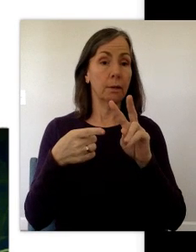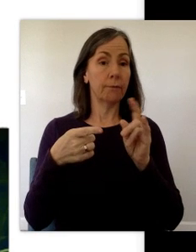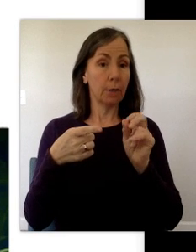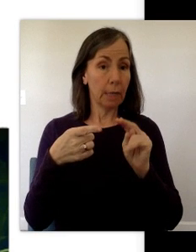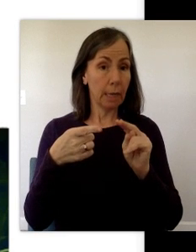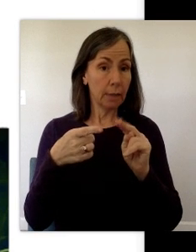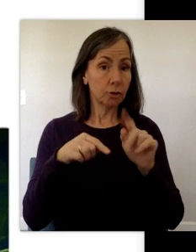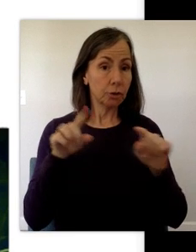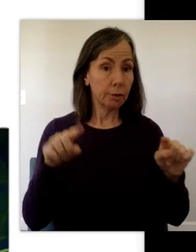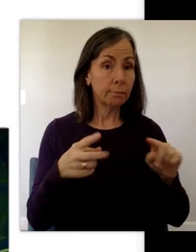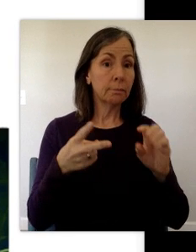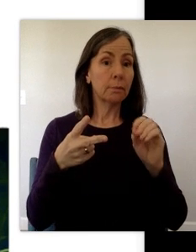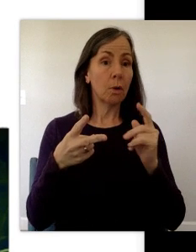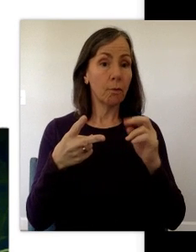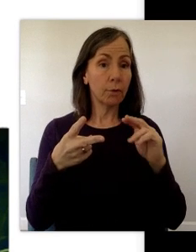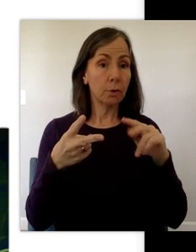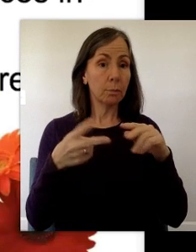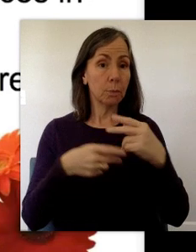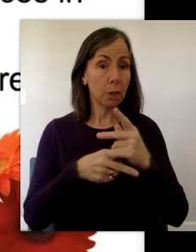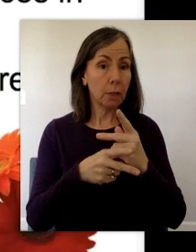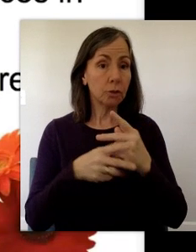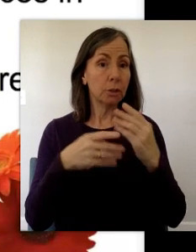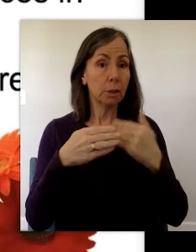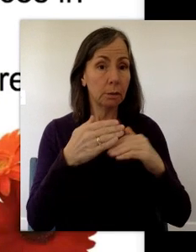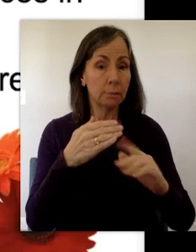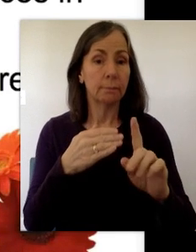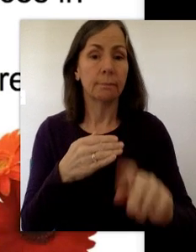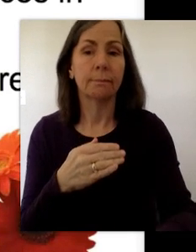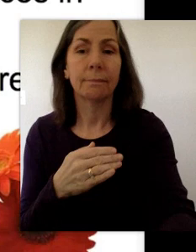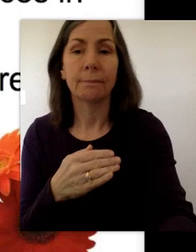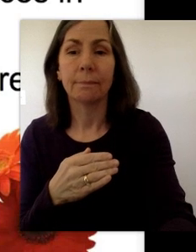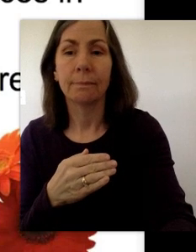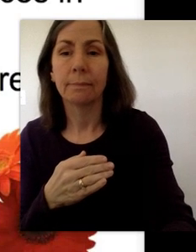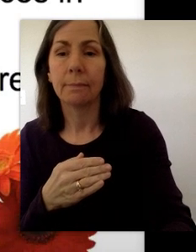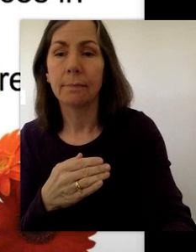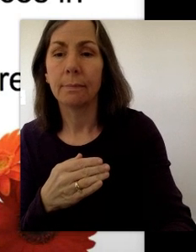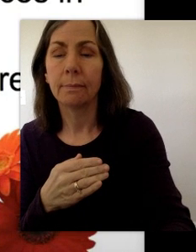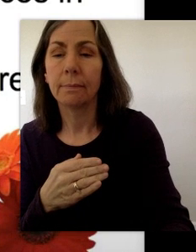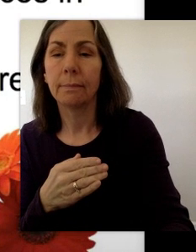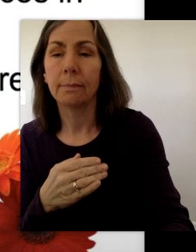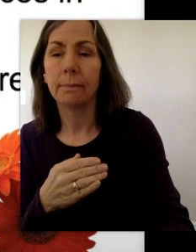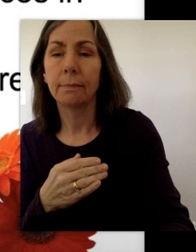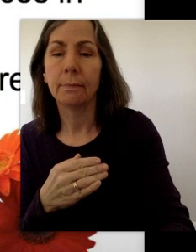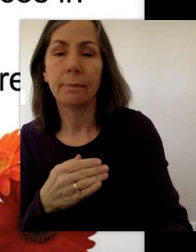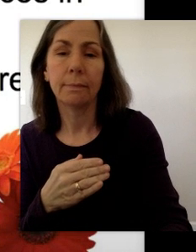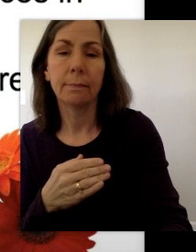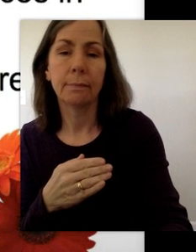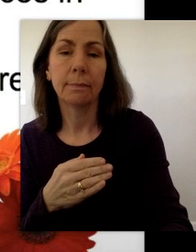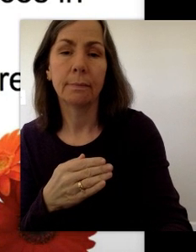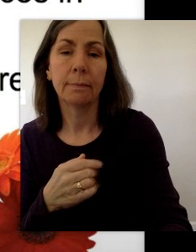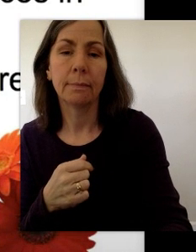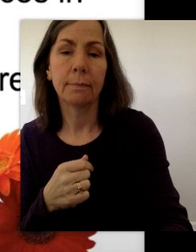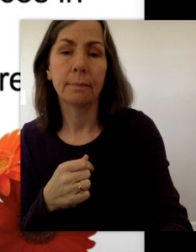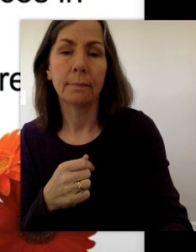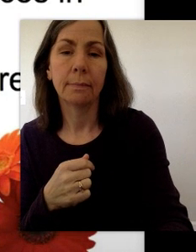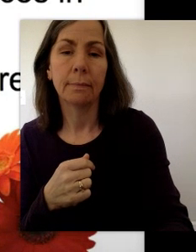overproduction, adaptation, descent with modification. So here is your definition for variation.